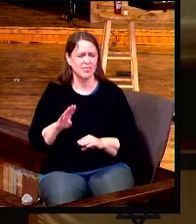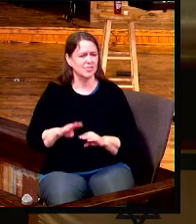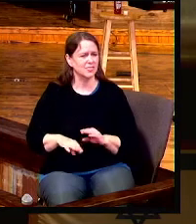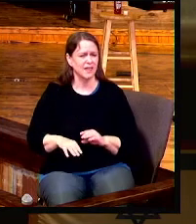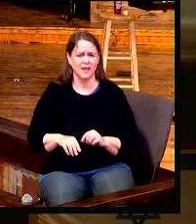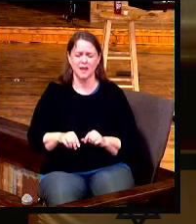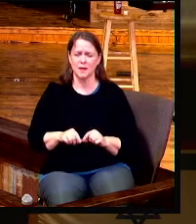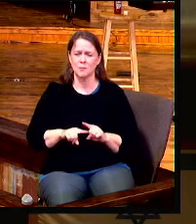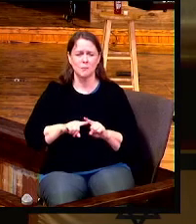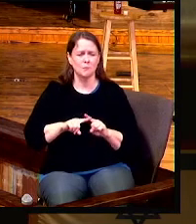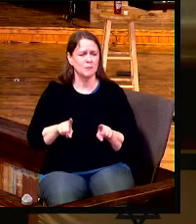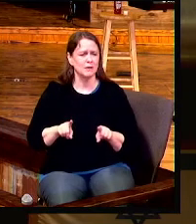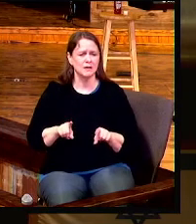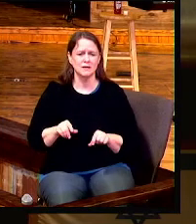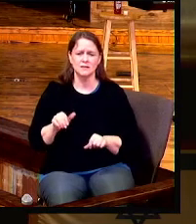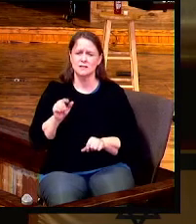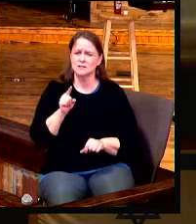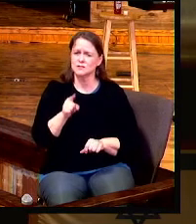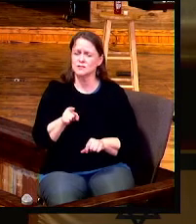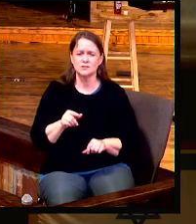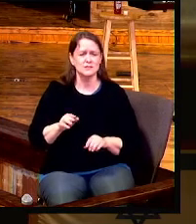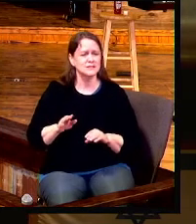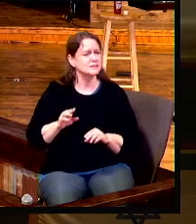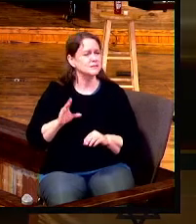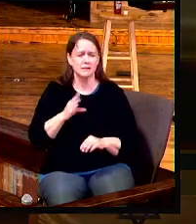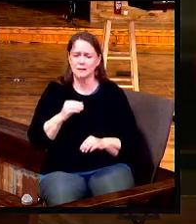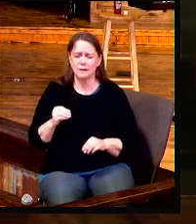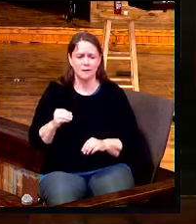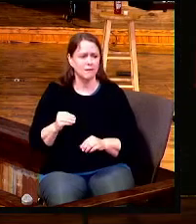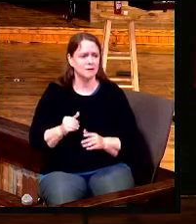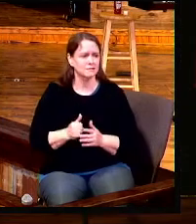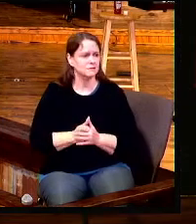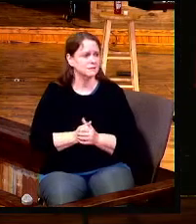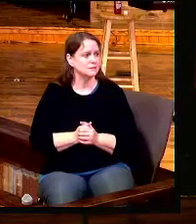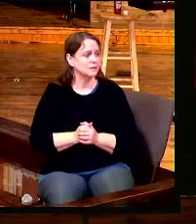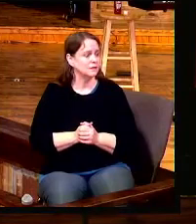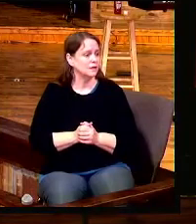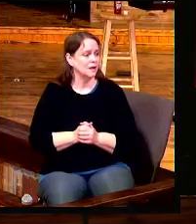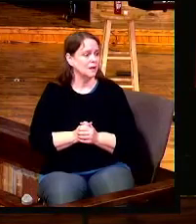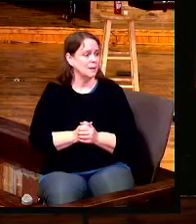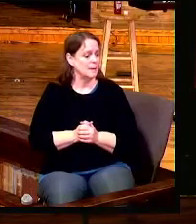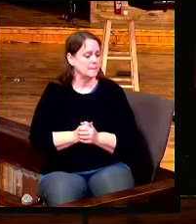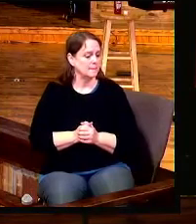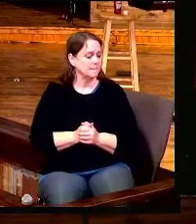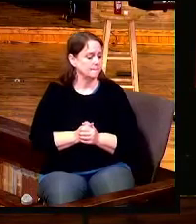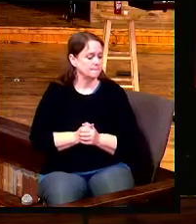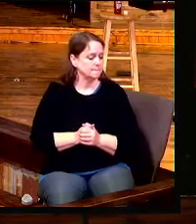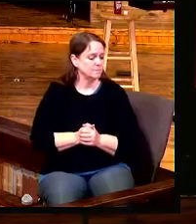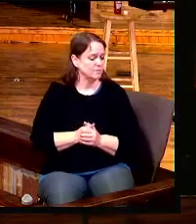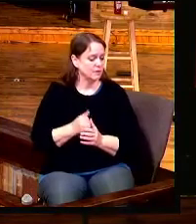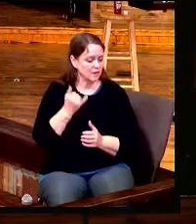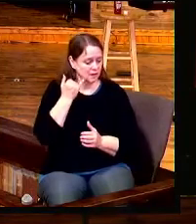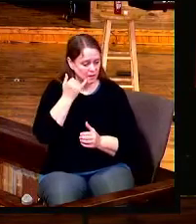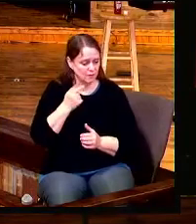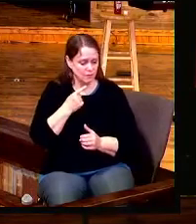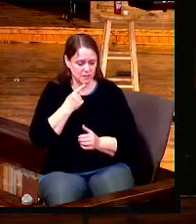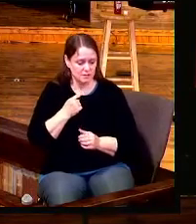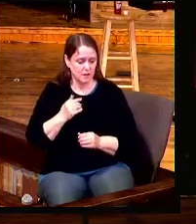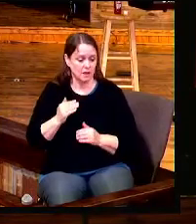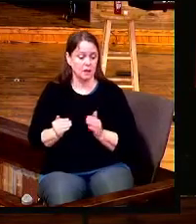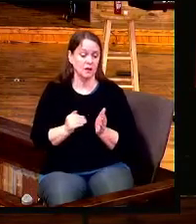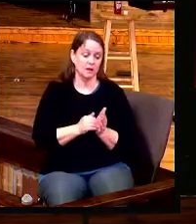ourselves. We can tell ourselves the same thing over and over again, and eventually we will start to believe it.